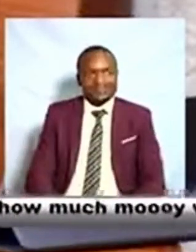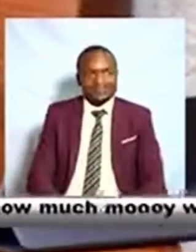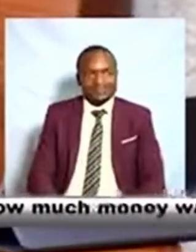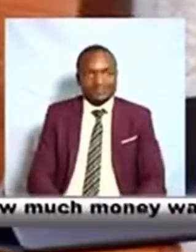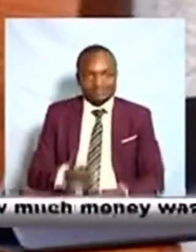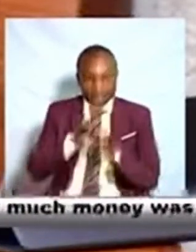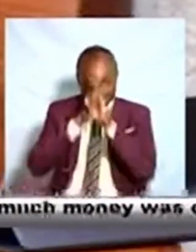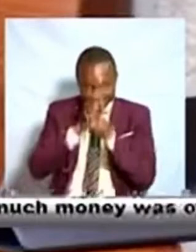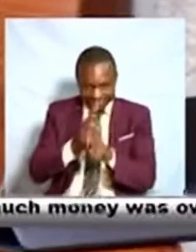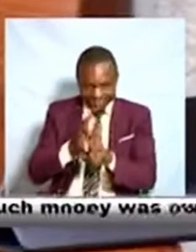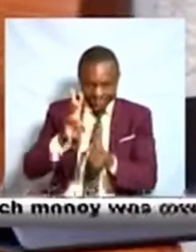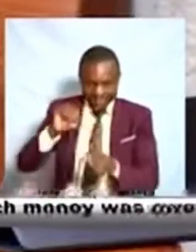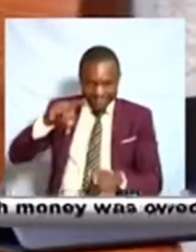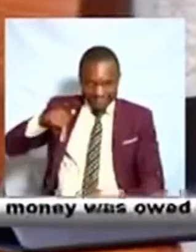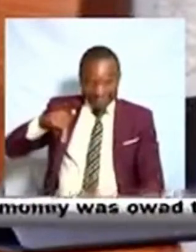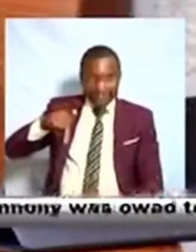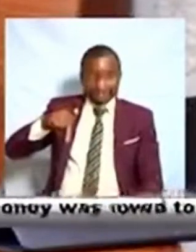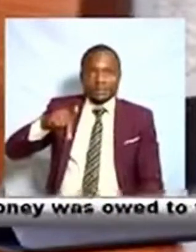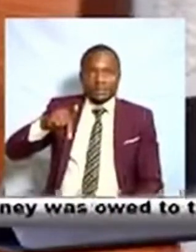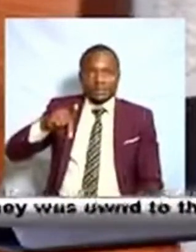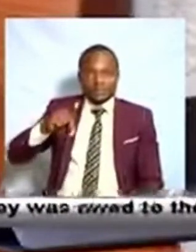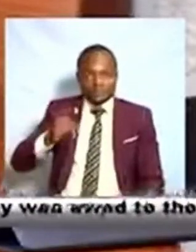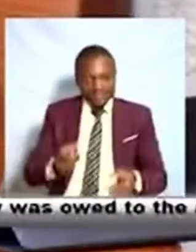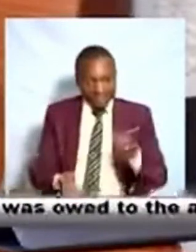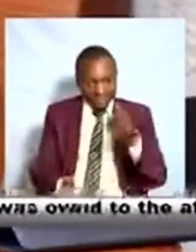The Honorable Member for Kabwata.